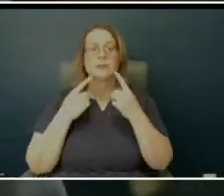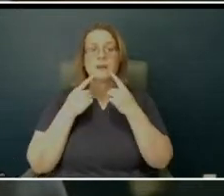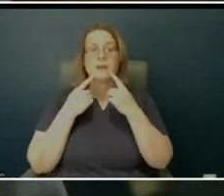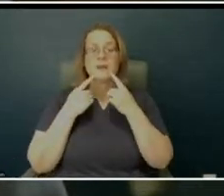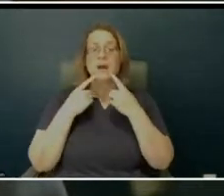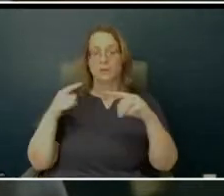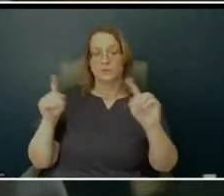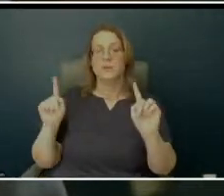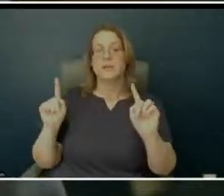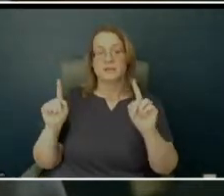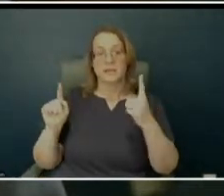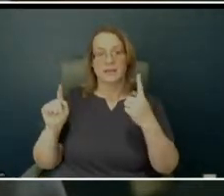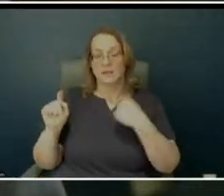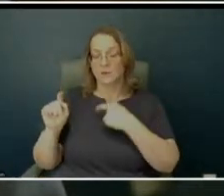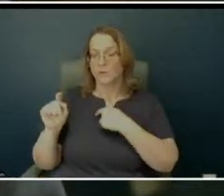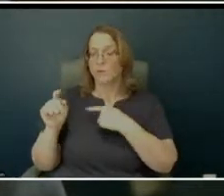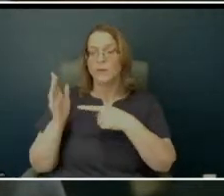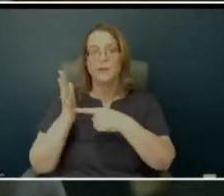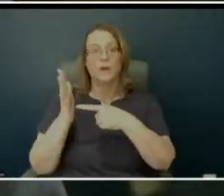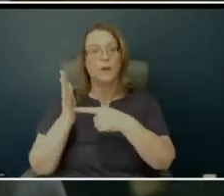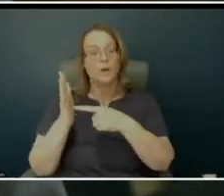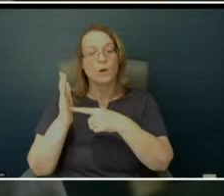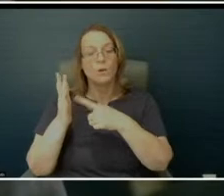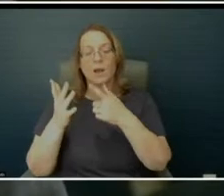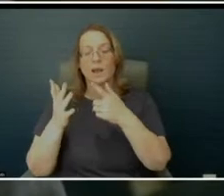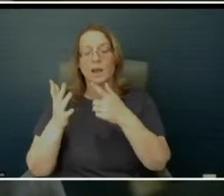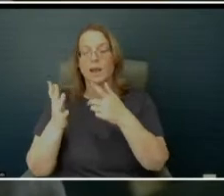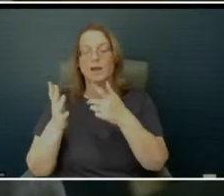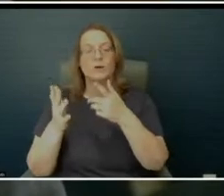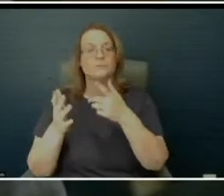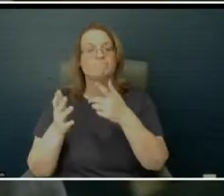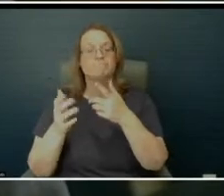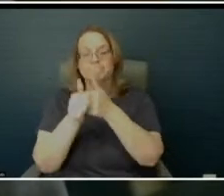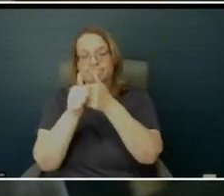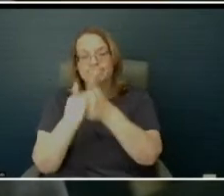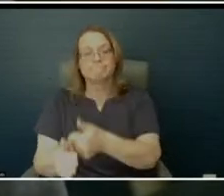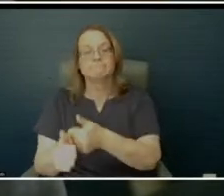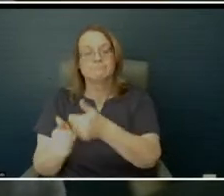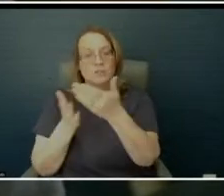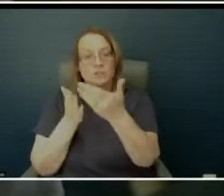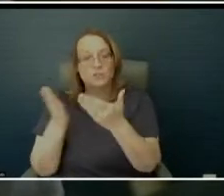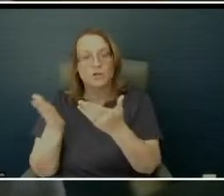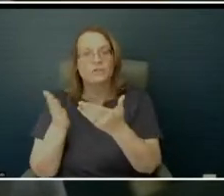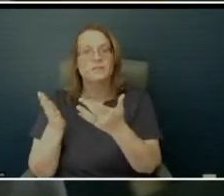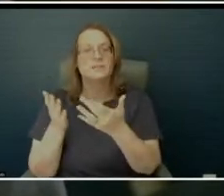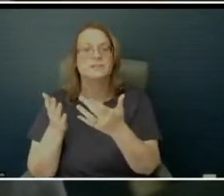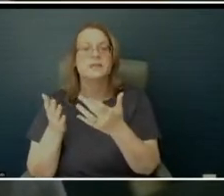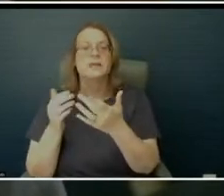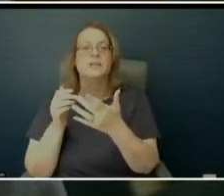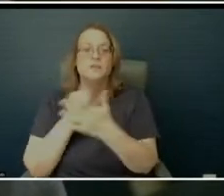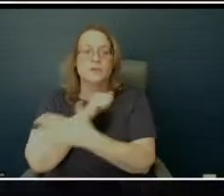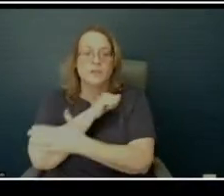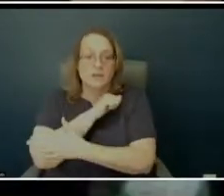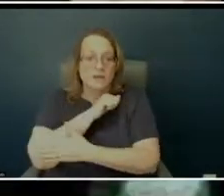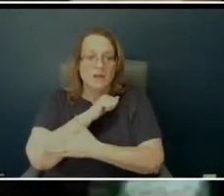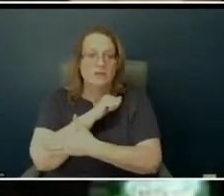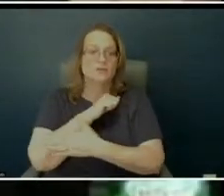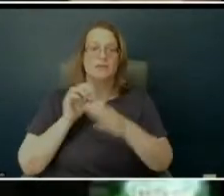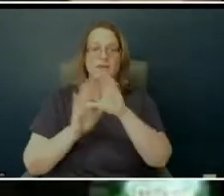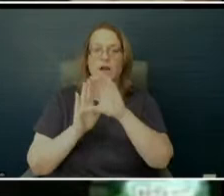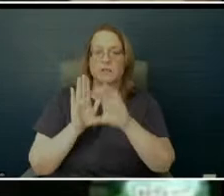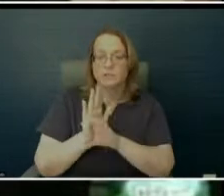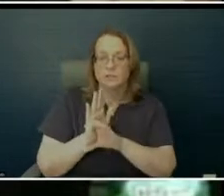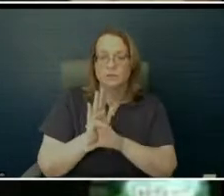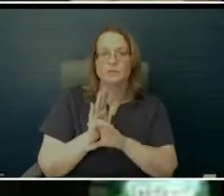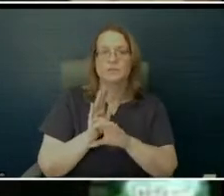the fidelity to the Constitution and the legitimate laws of the country. That's what he's ultimately required to do. I will be